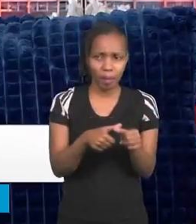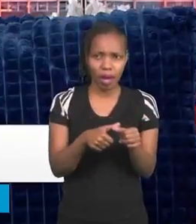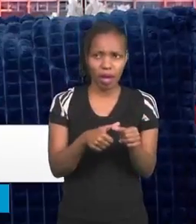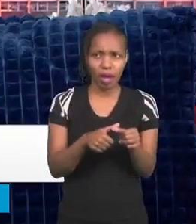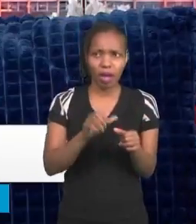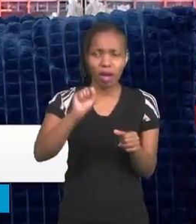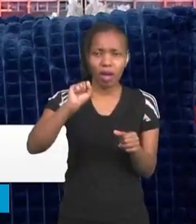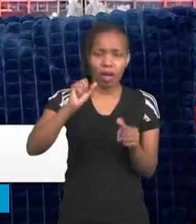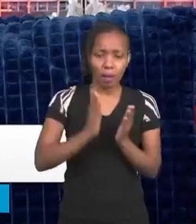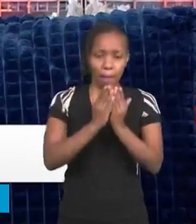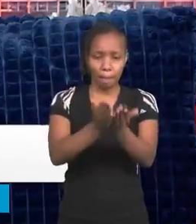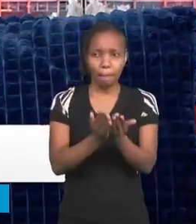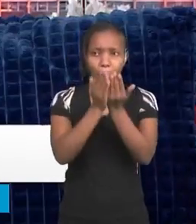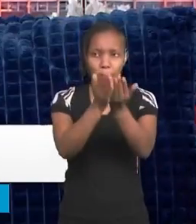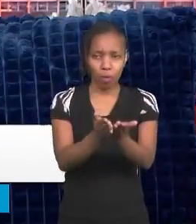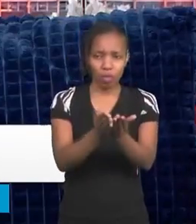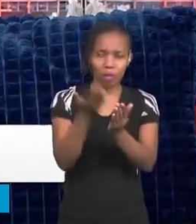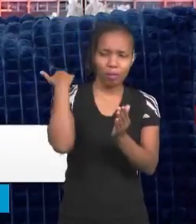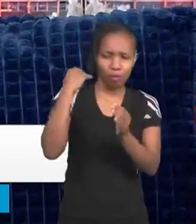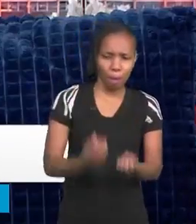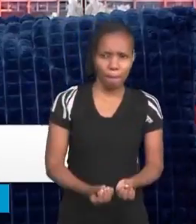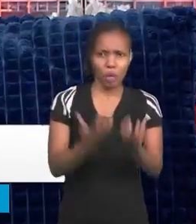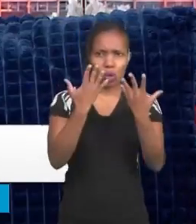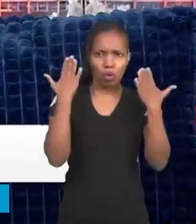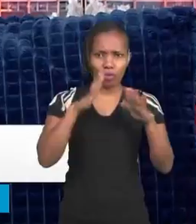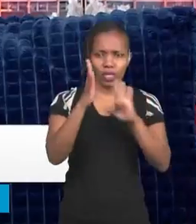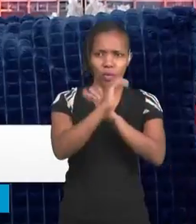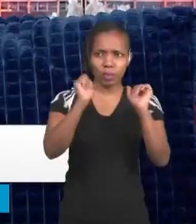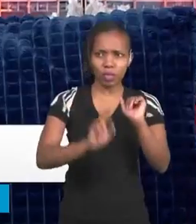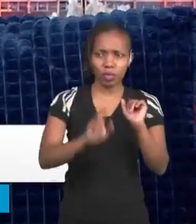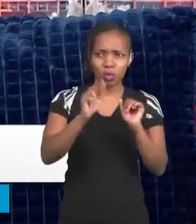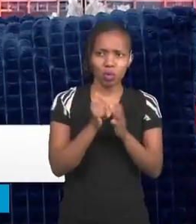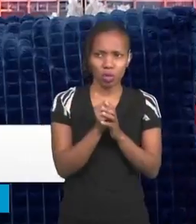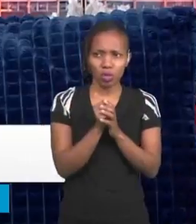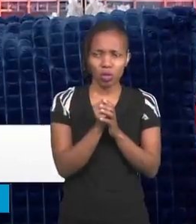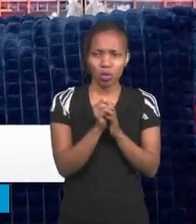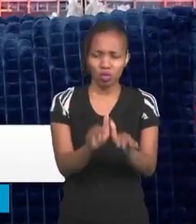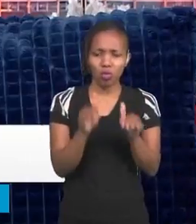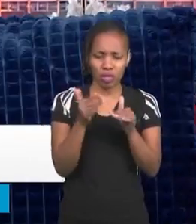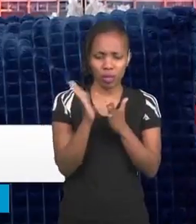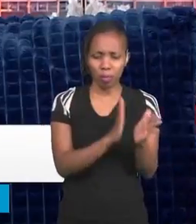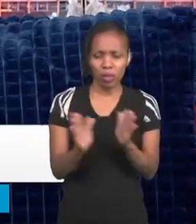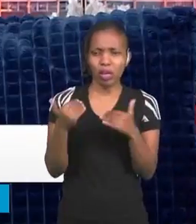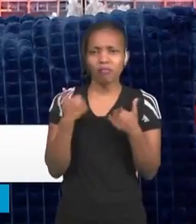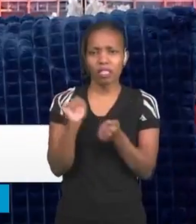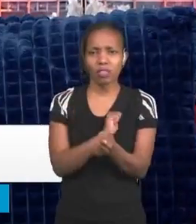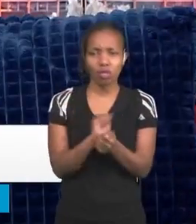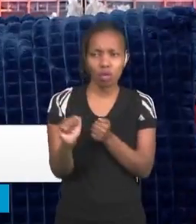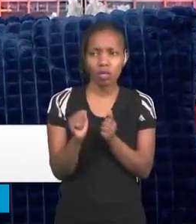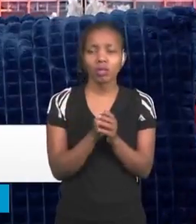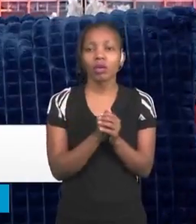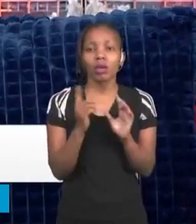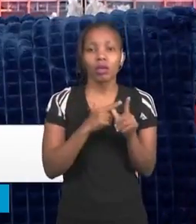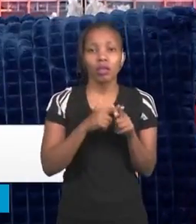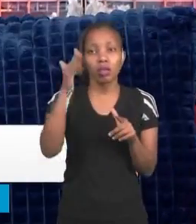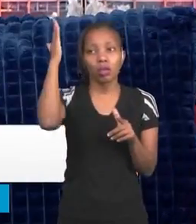that one time So mm-hmm. instead of waiting for that whole process, you find that there was destruction so that, you know, some